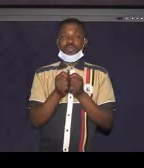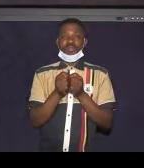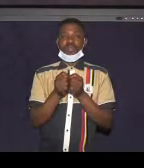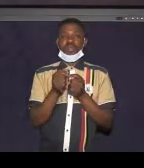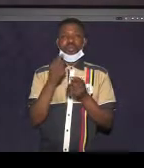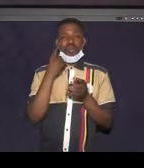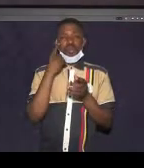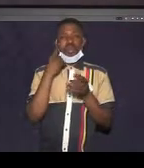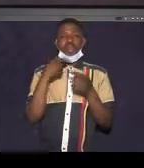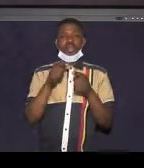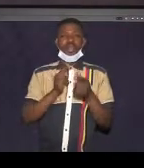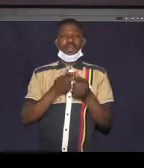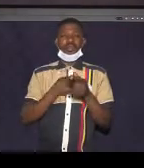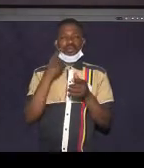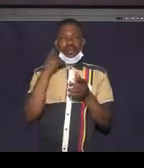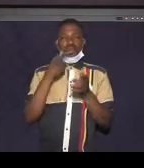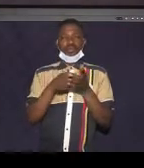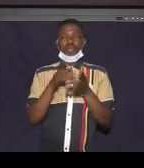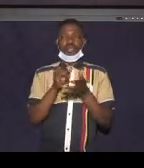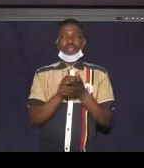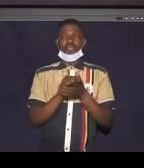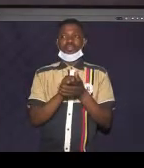Okay. Let us note that